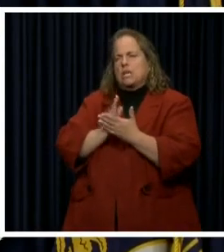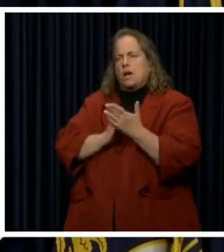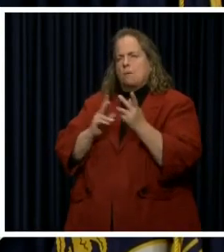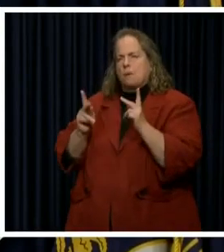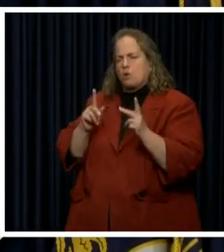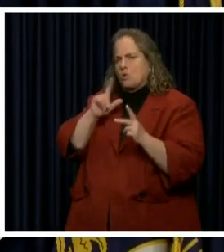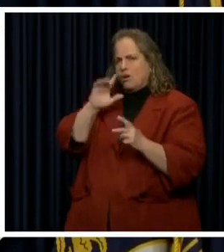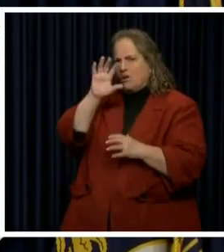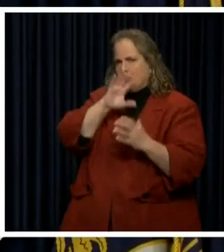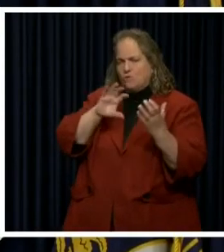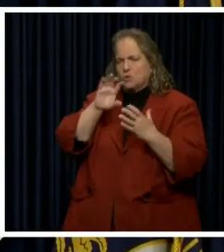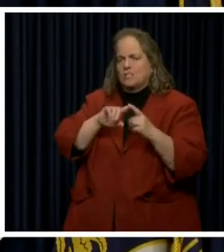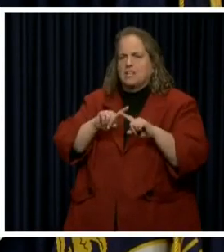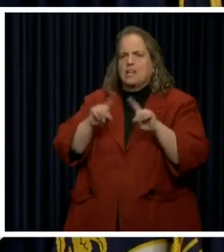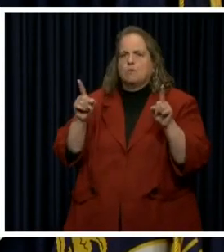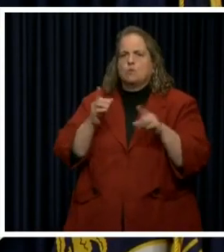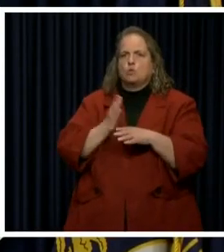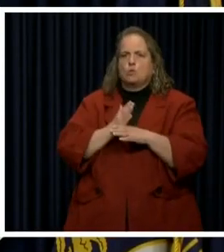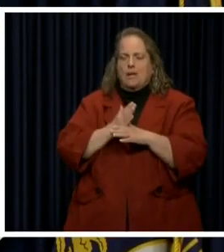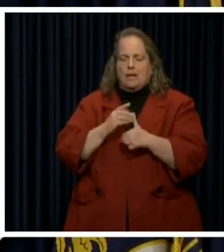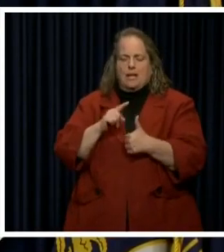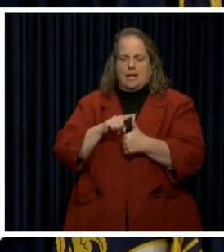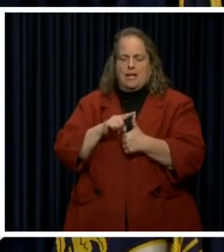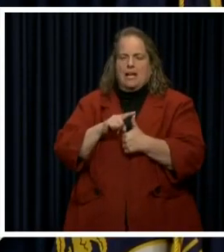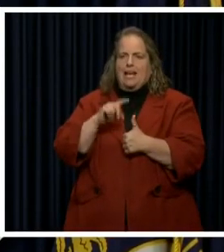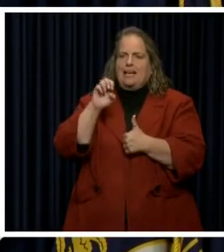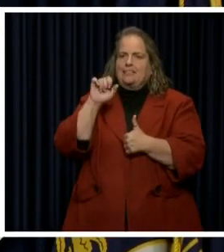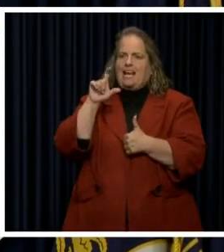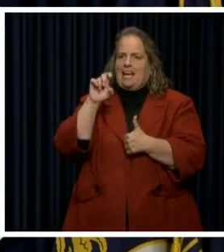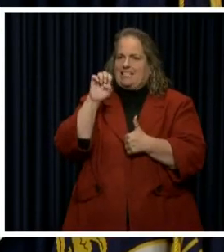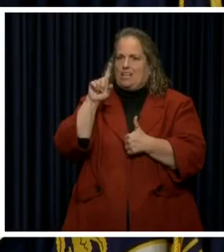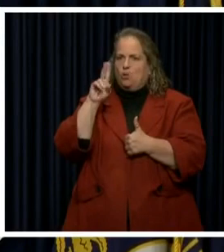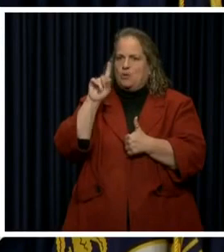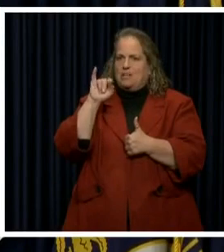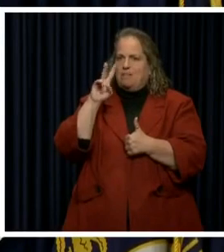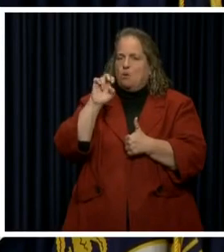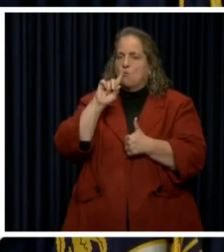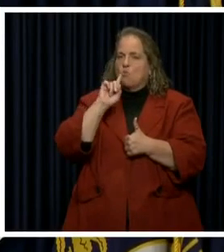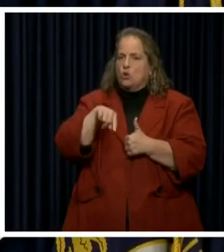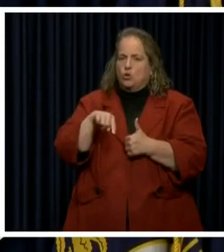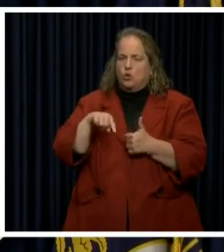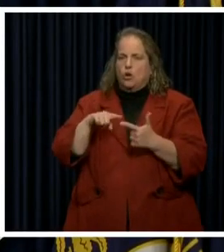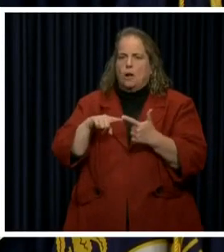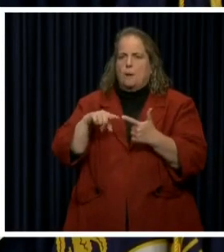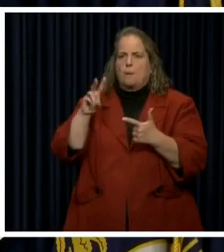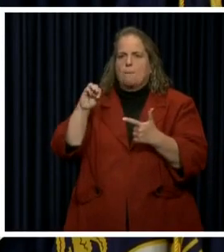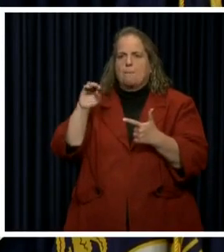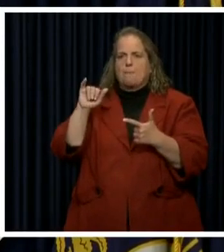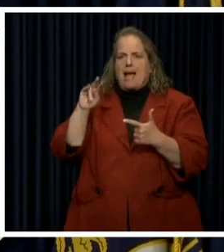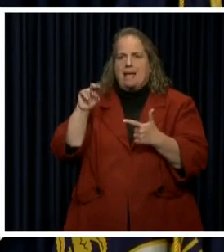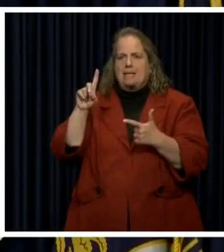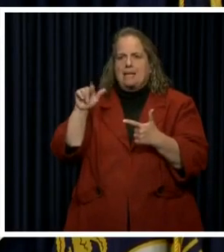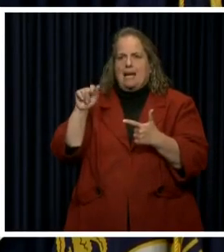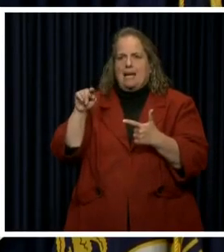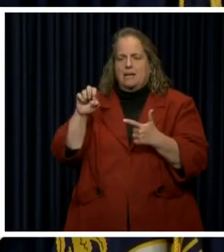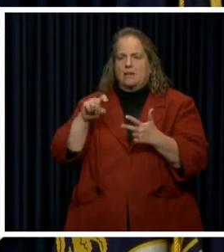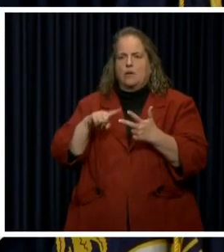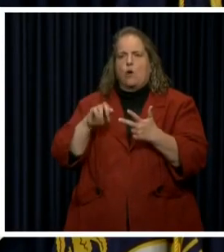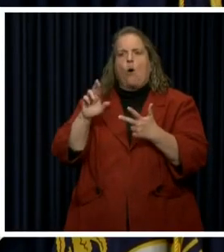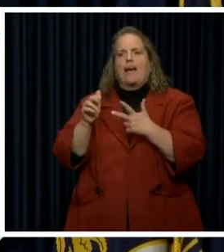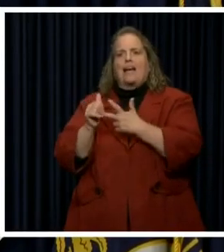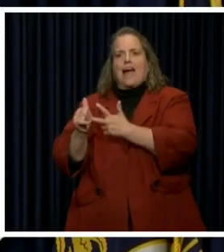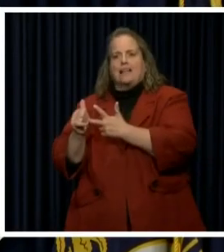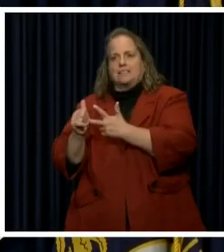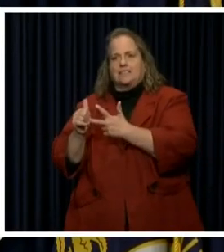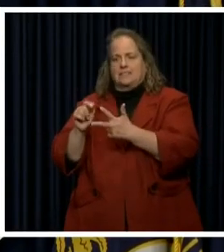executive orders, mandates, guidance, and what's the difference in guidance between should and